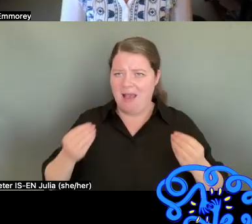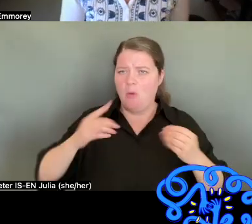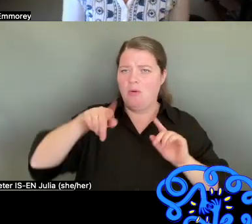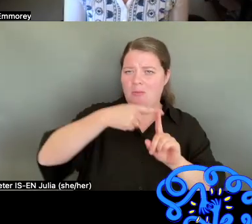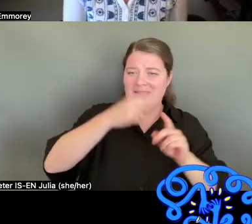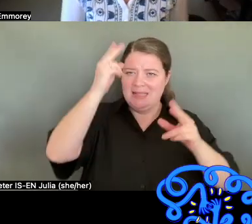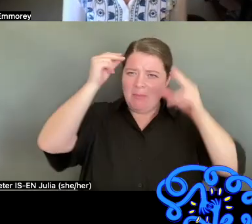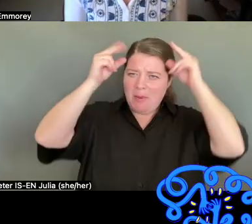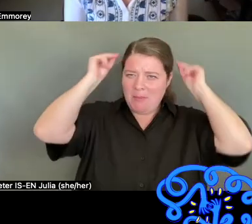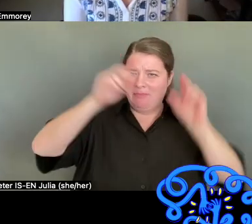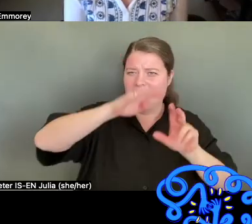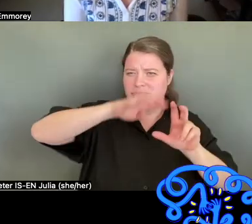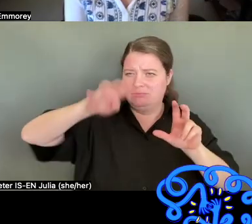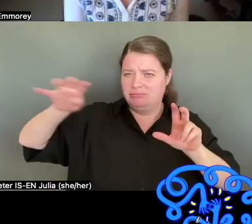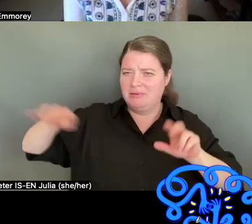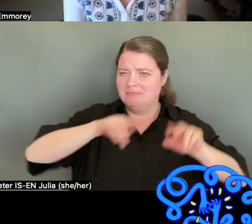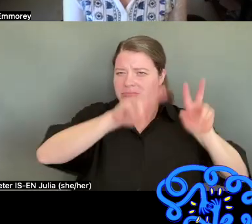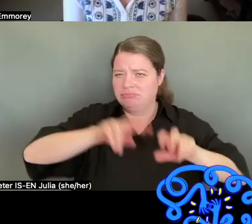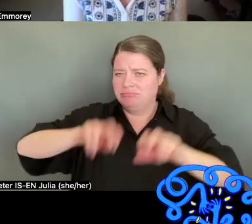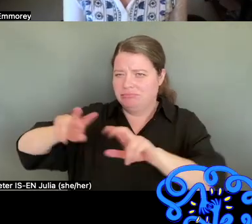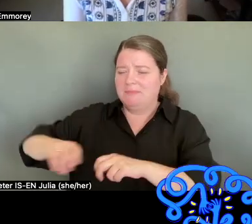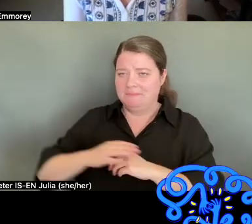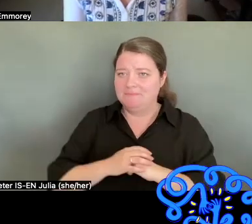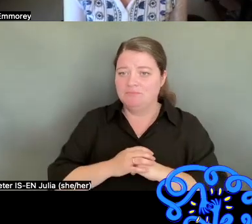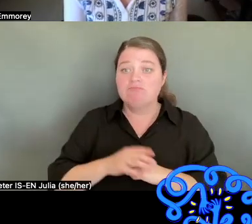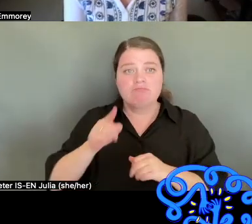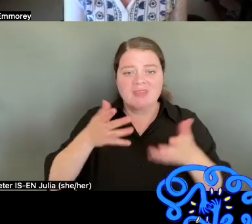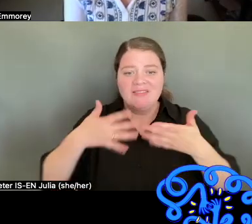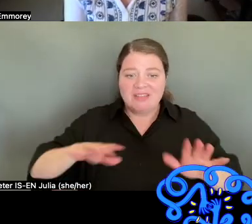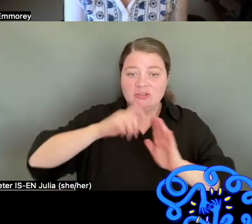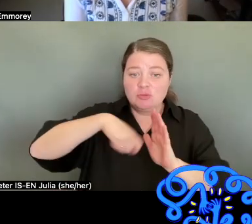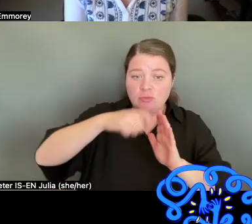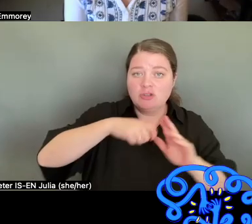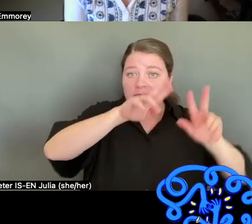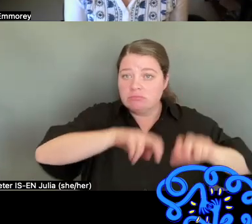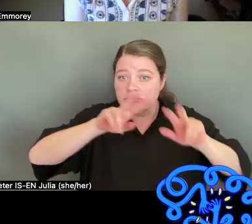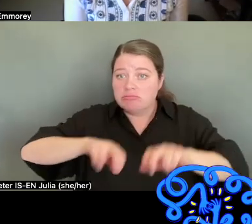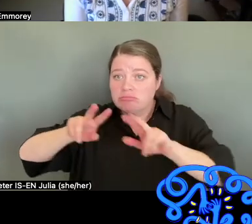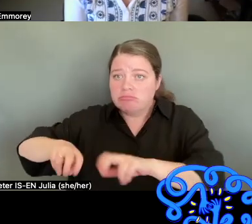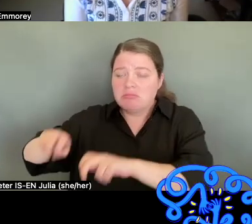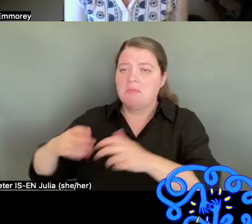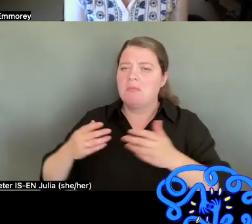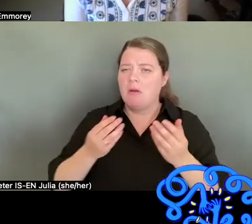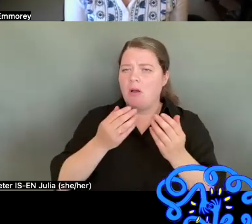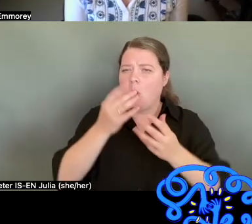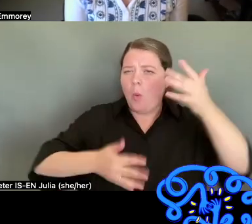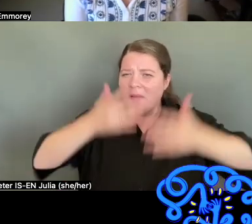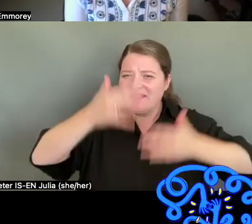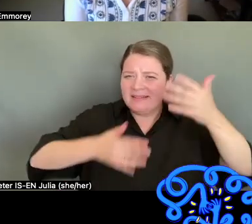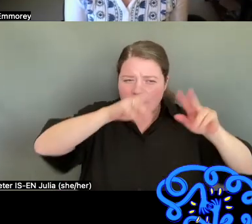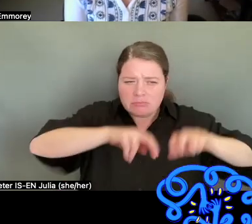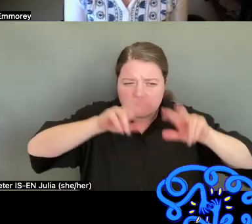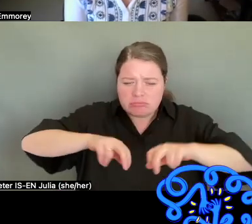other things, Dr. Emmorey has been involved in projects conducting a quantitative analysis of the